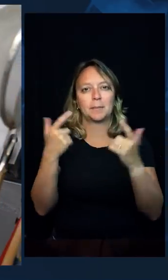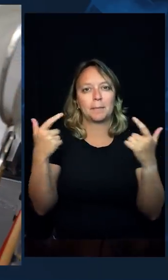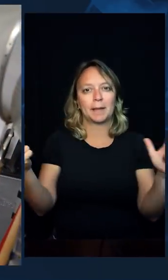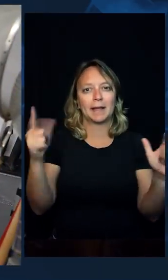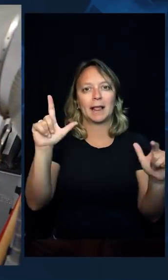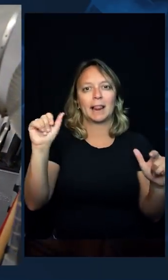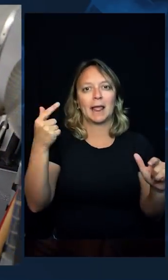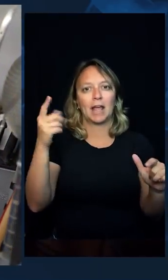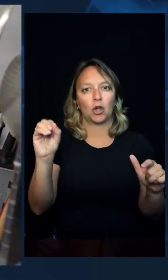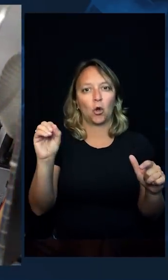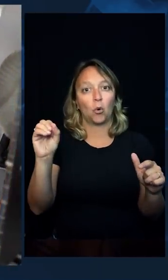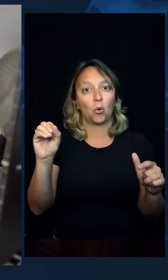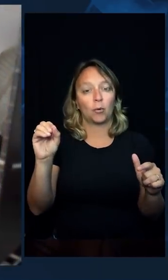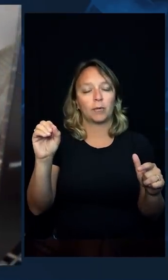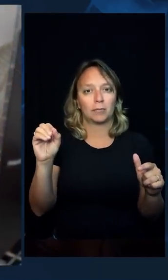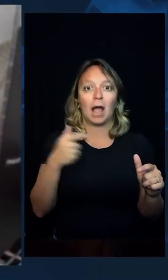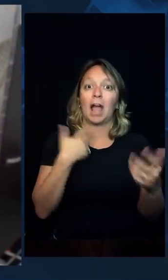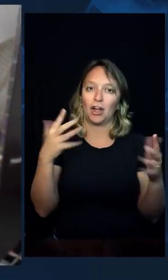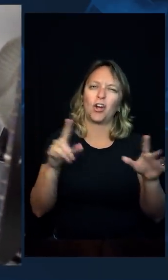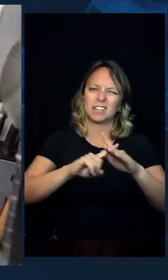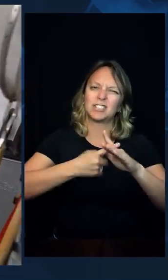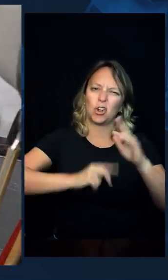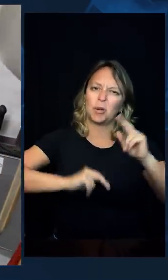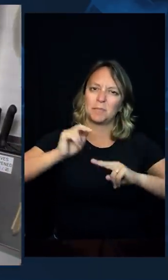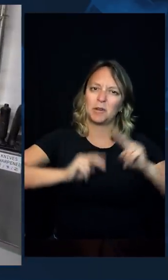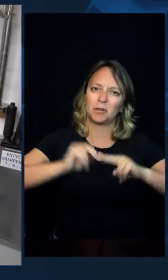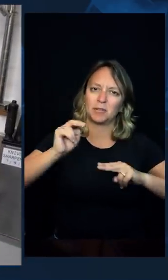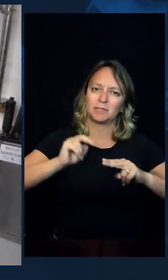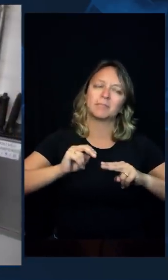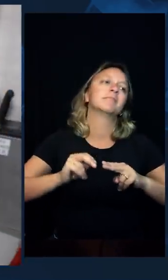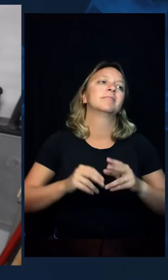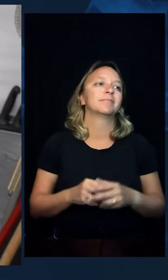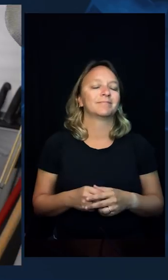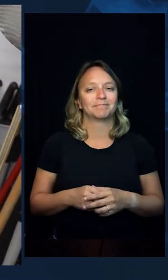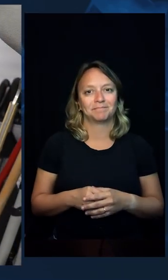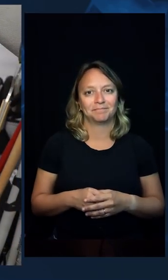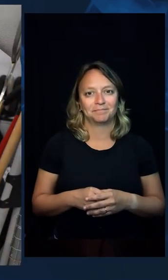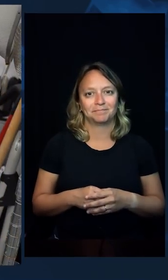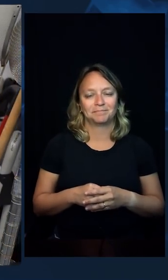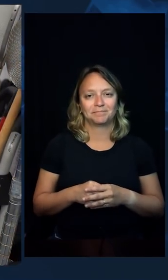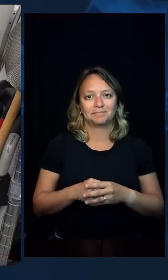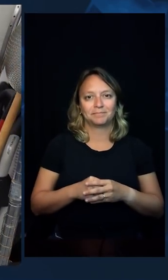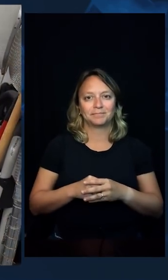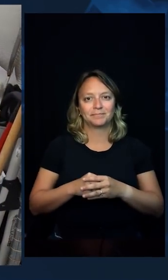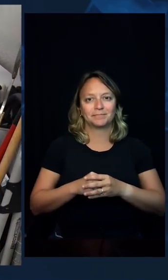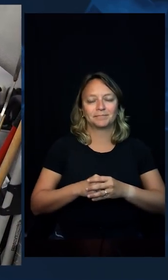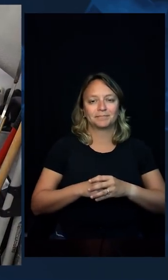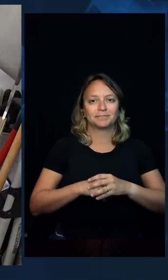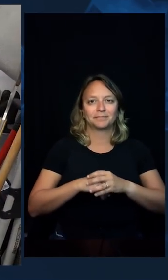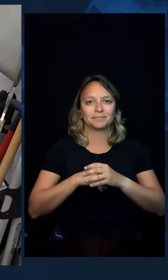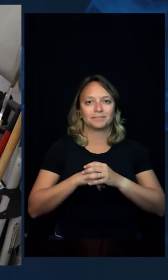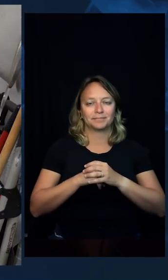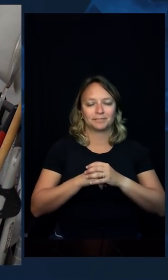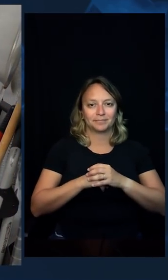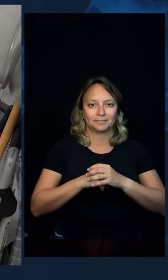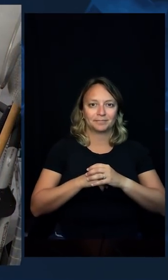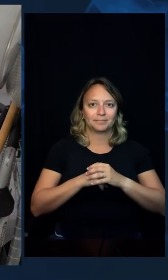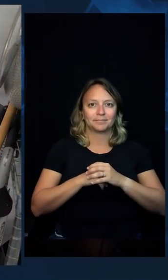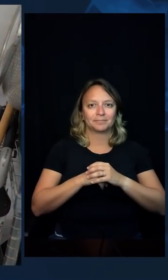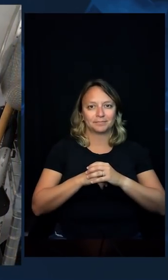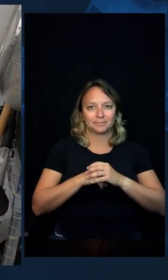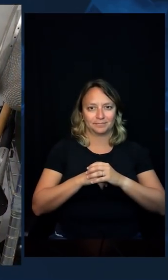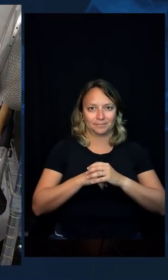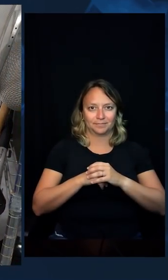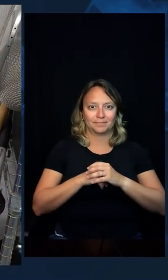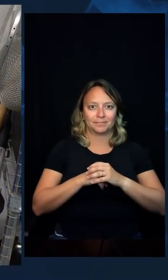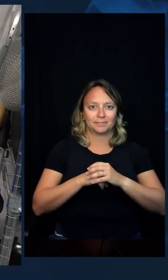already started building it, so I'm just gonna go ahead and build that for you guys. Put that there. This